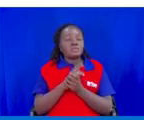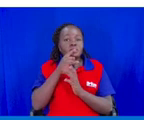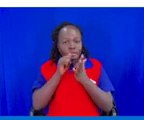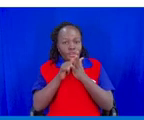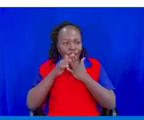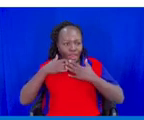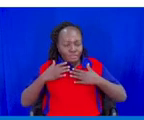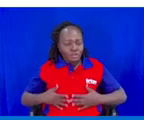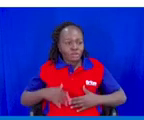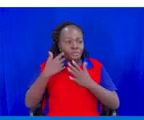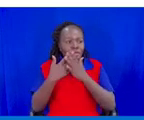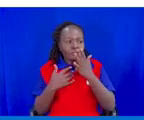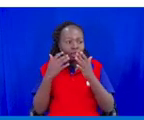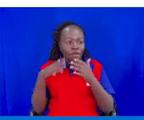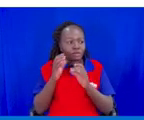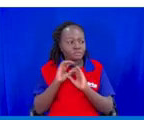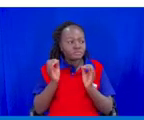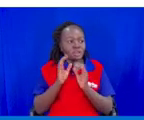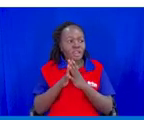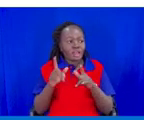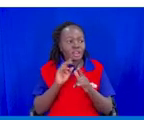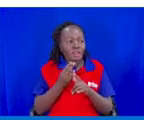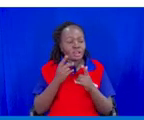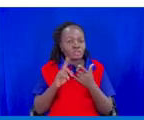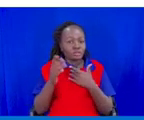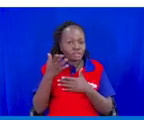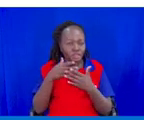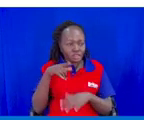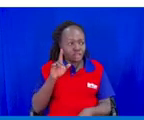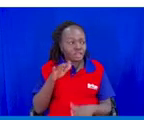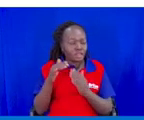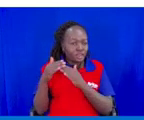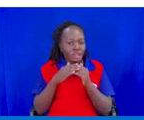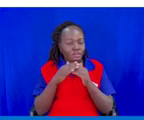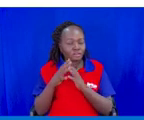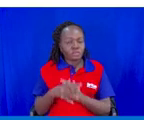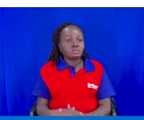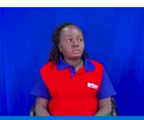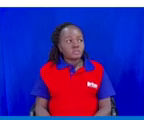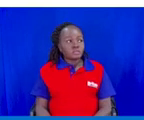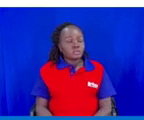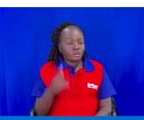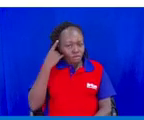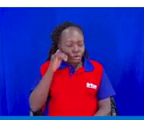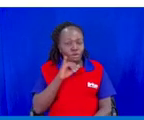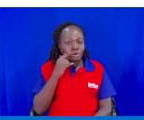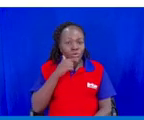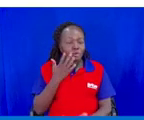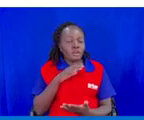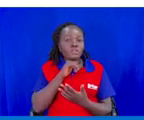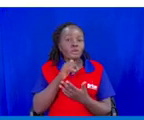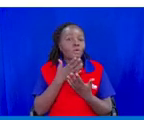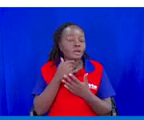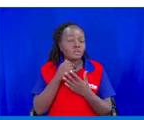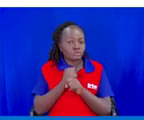paper, and allows us truly to be able to engage at the right level with respect to your investments. And for those who may not want to do it on the phone,